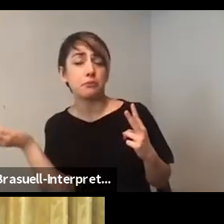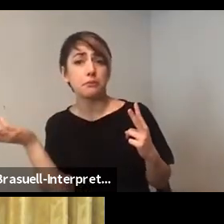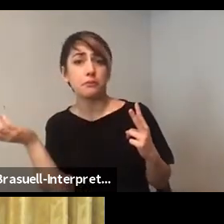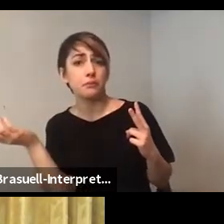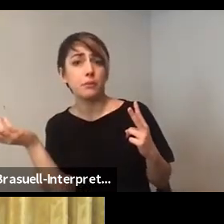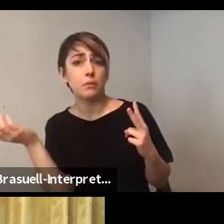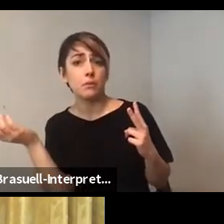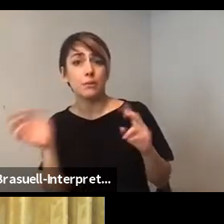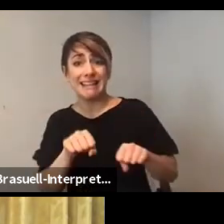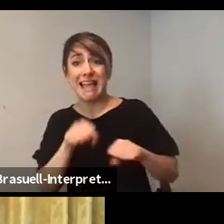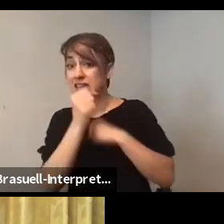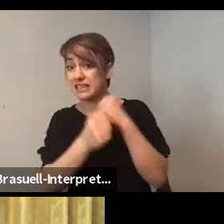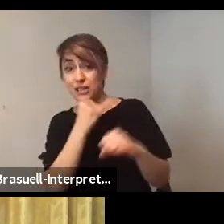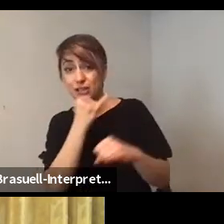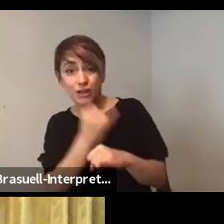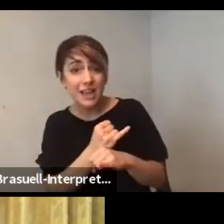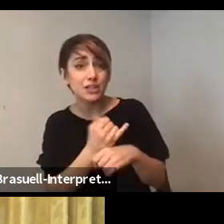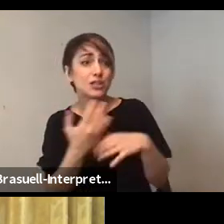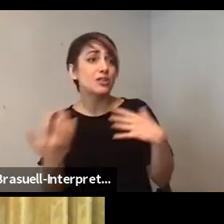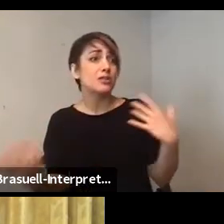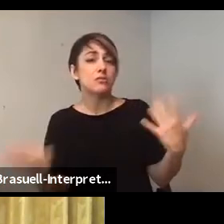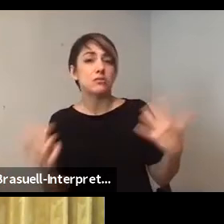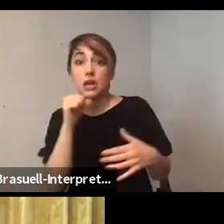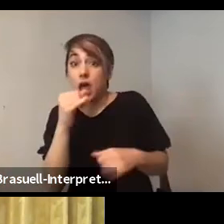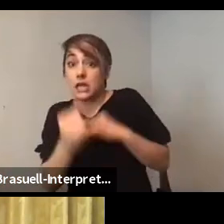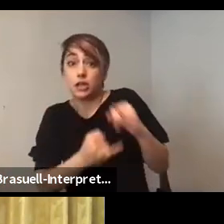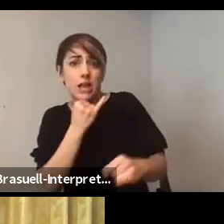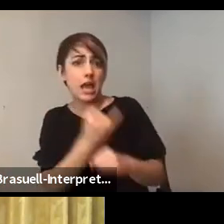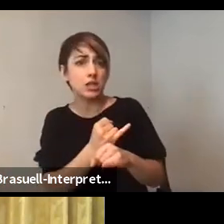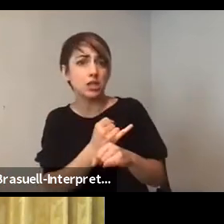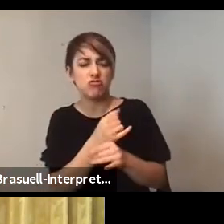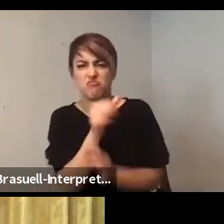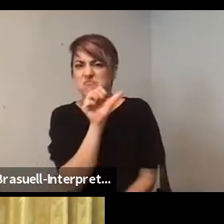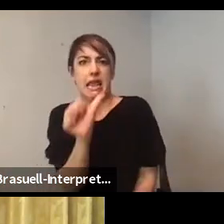be international or not international. But some,